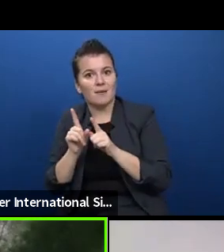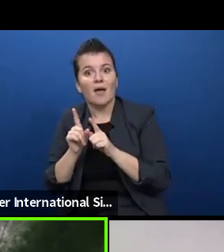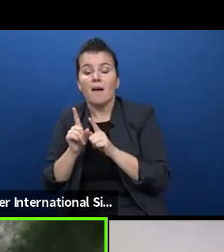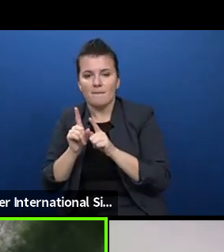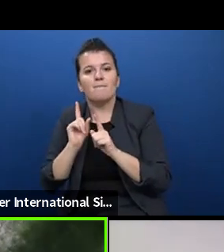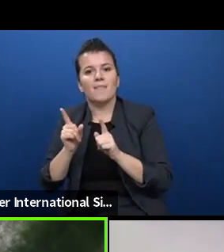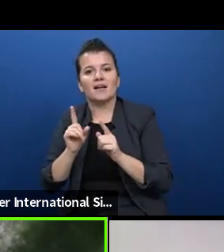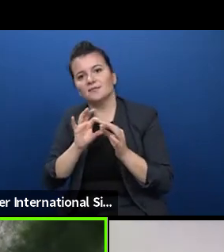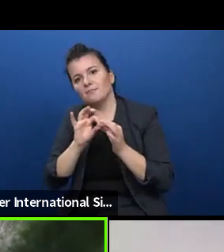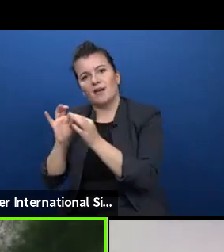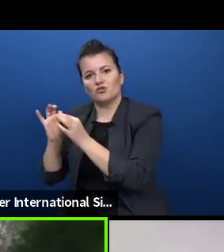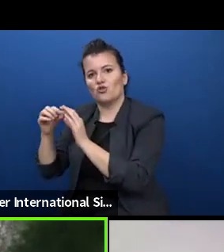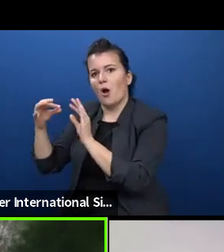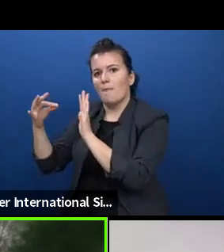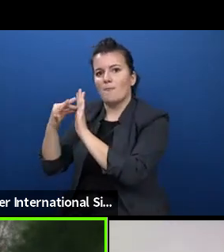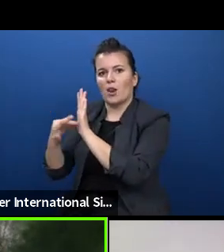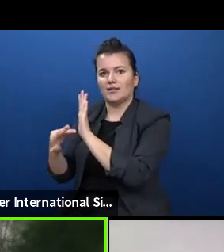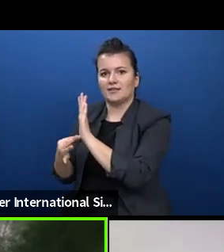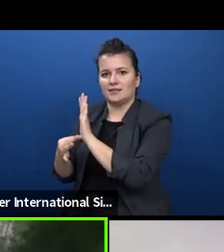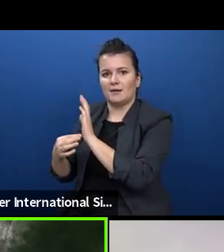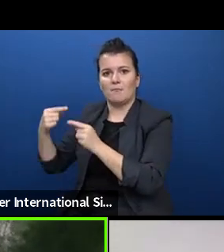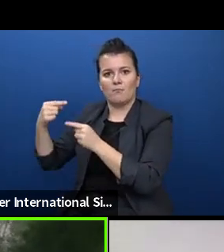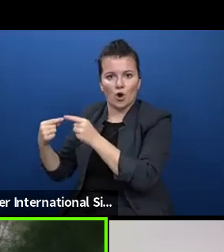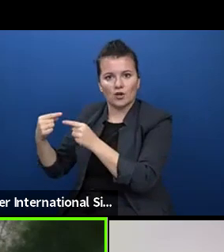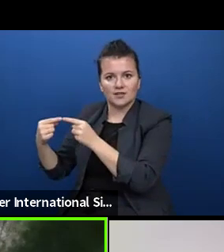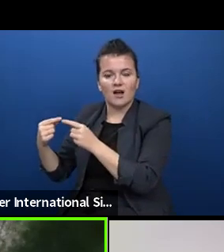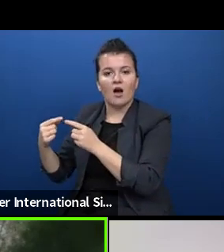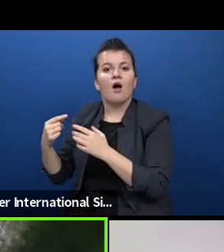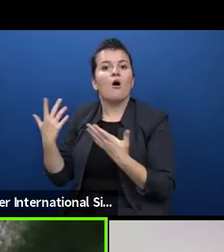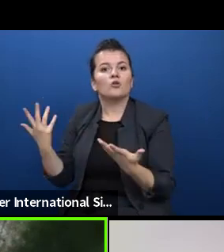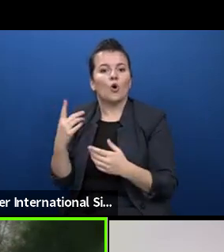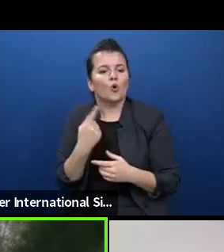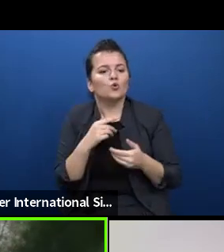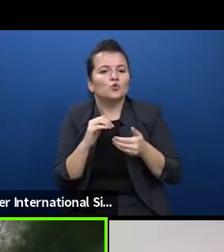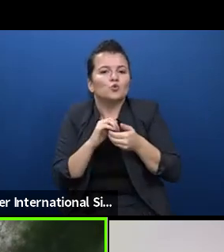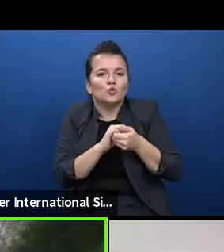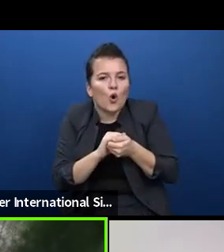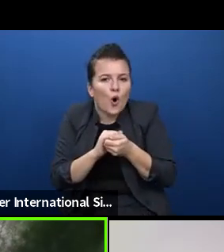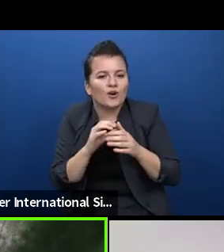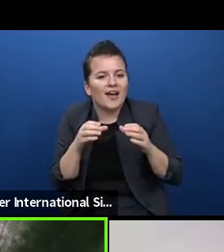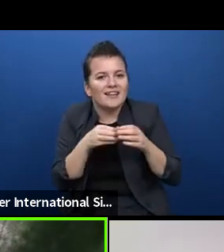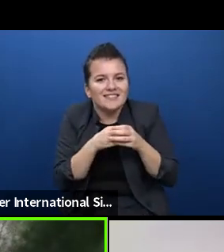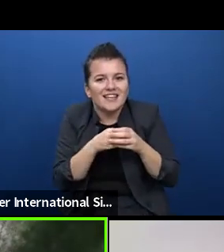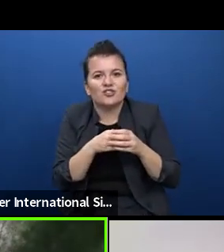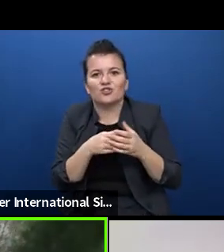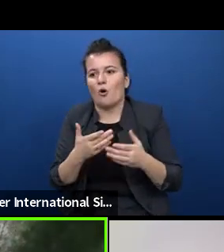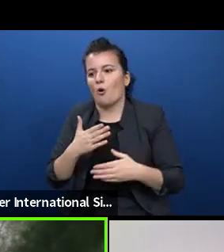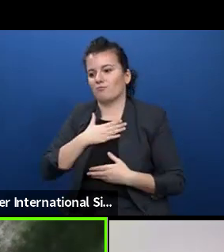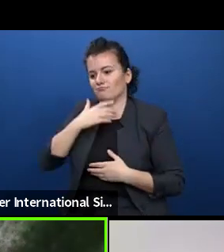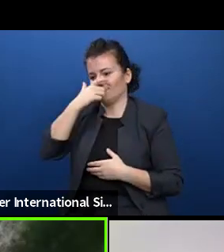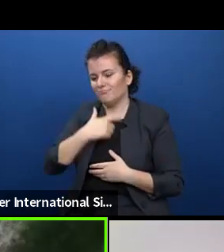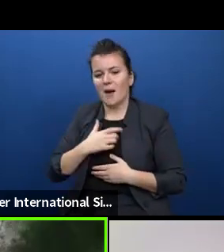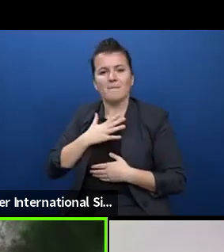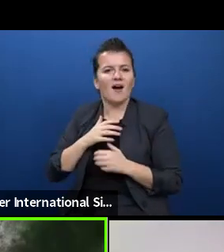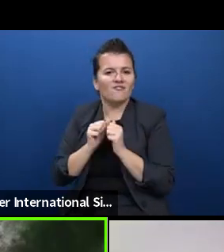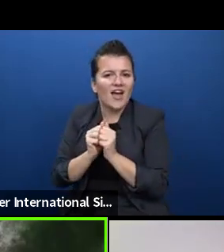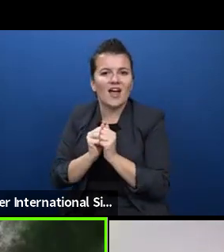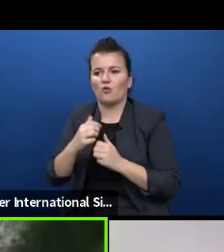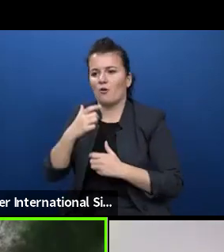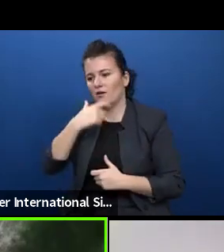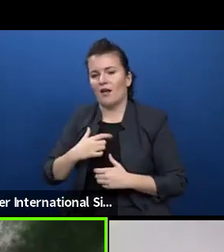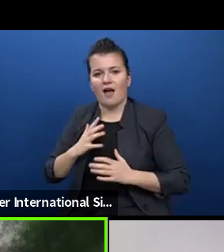that that we need to bring together intimate, small organizational or personal policy and values. And